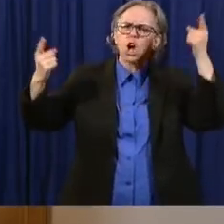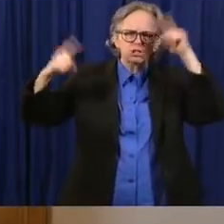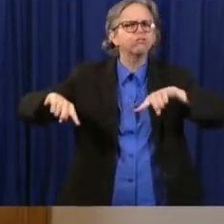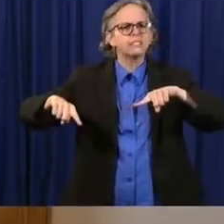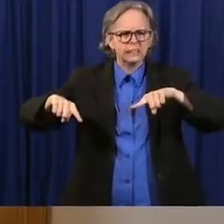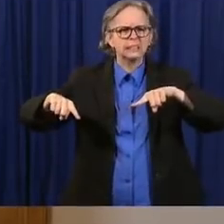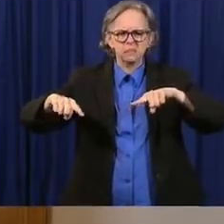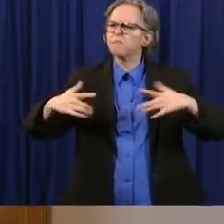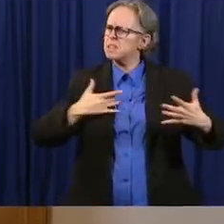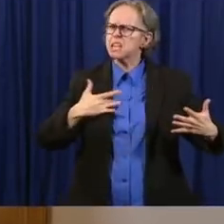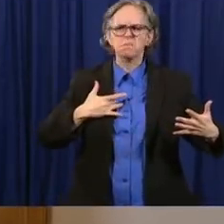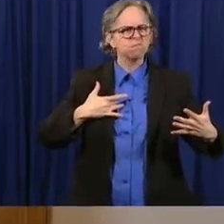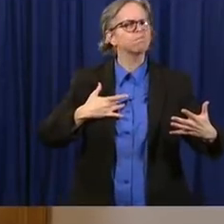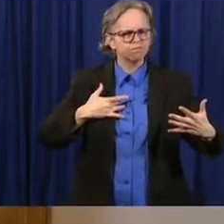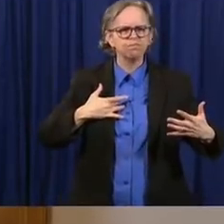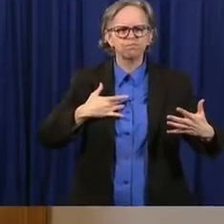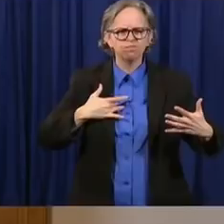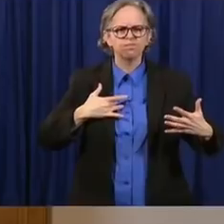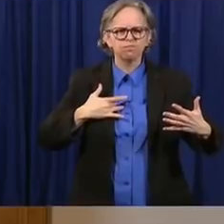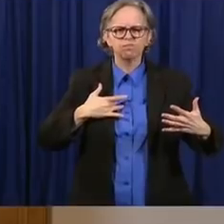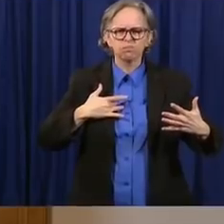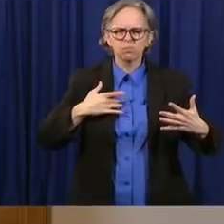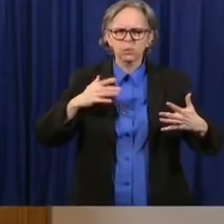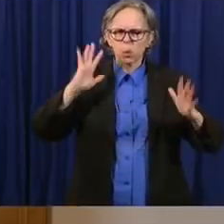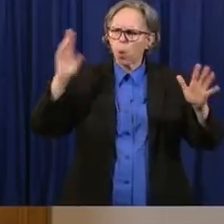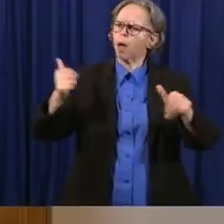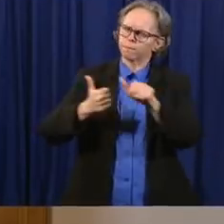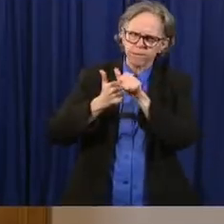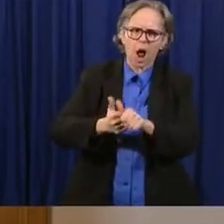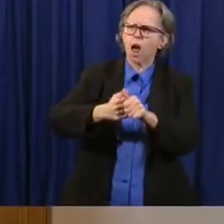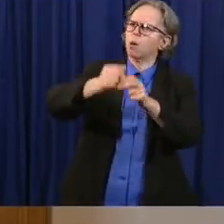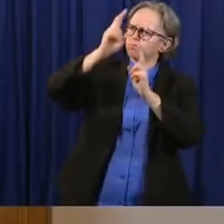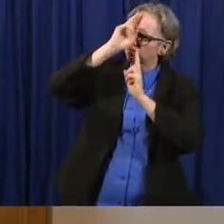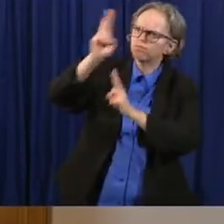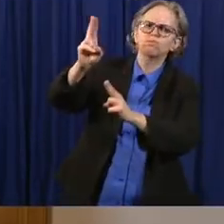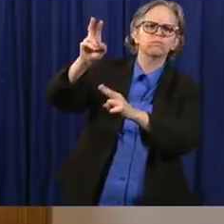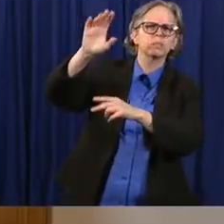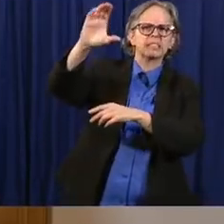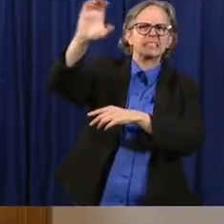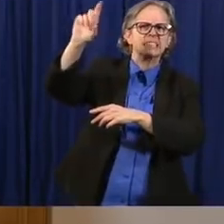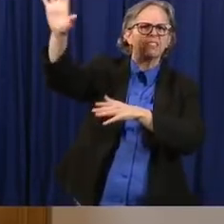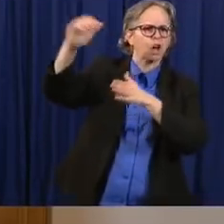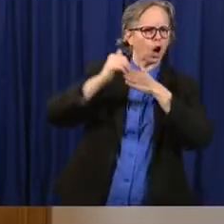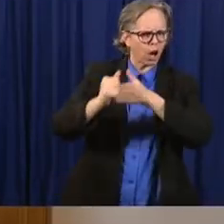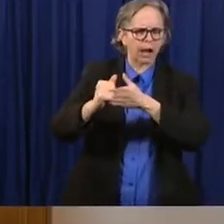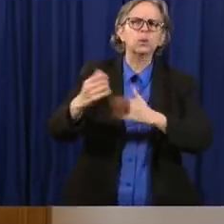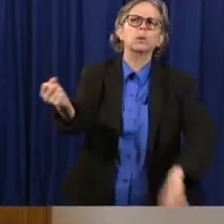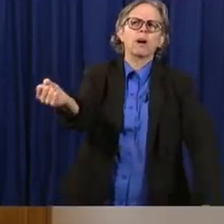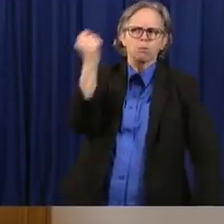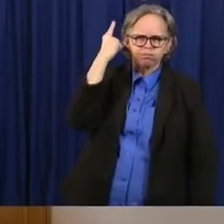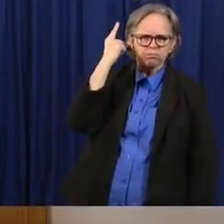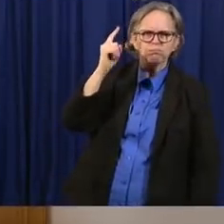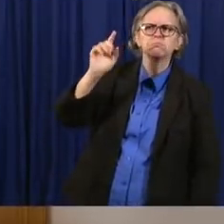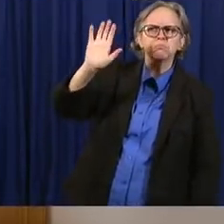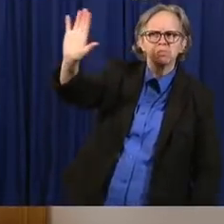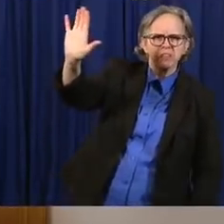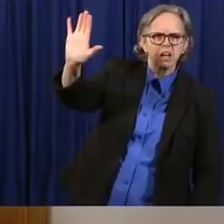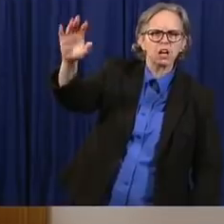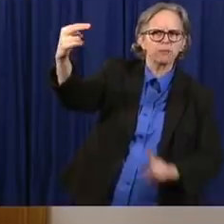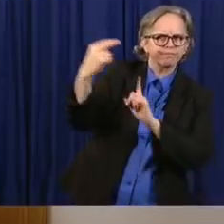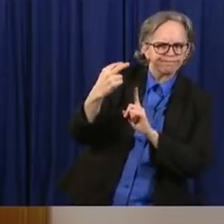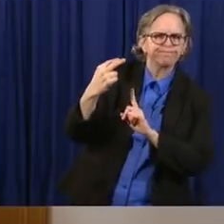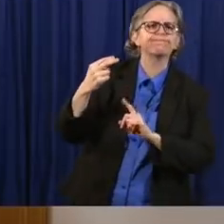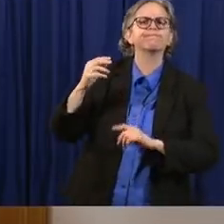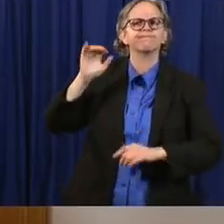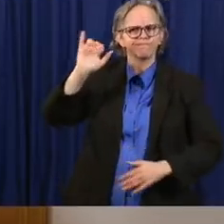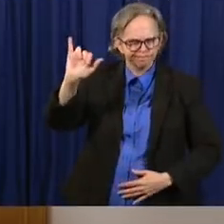while we will follow the guidance and certainly understand the guidance, we want to make